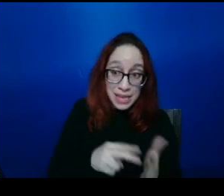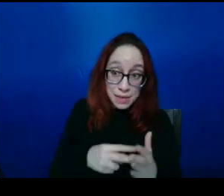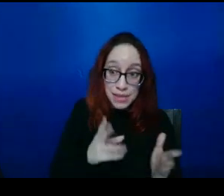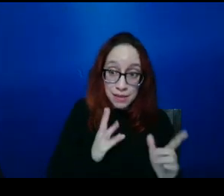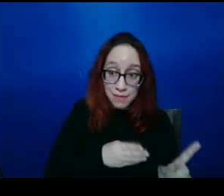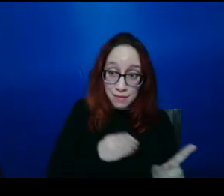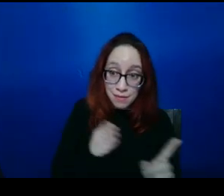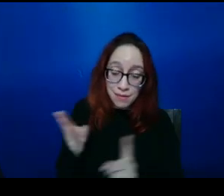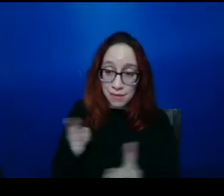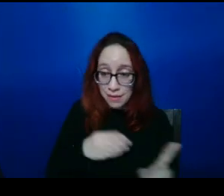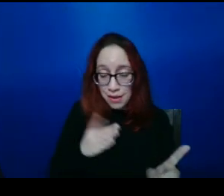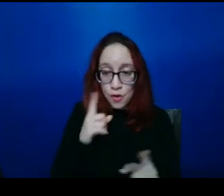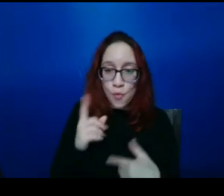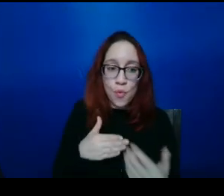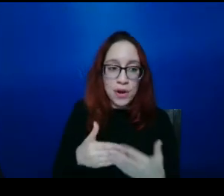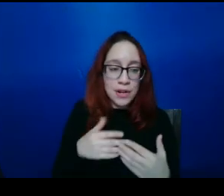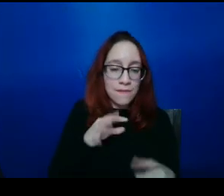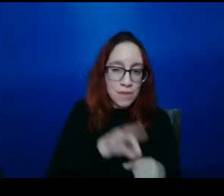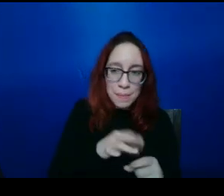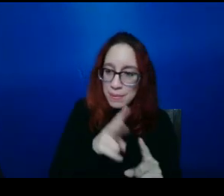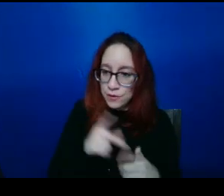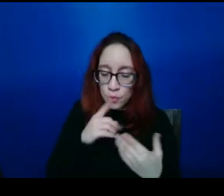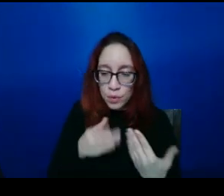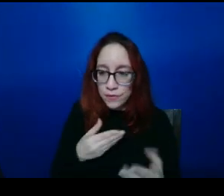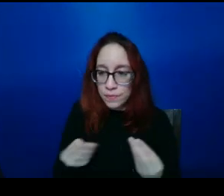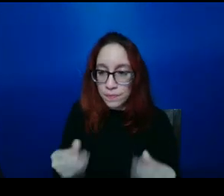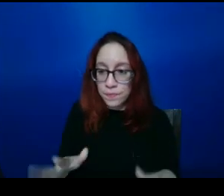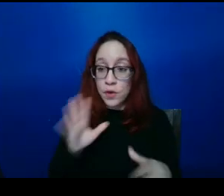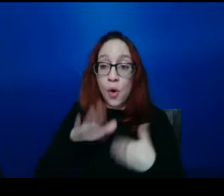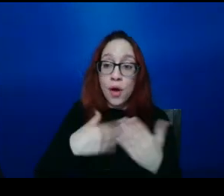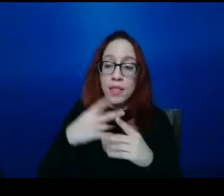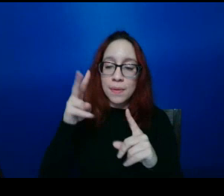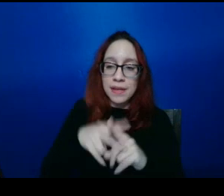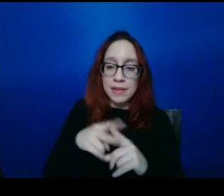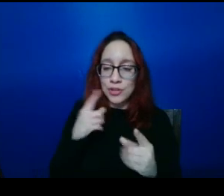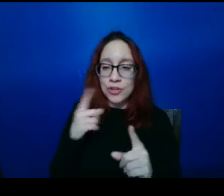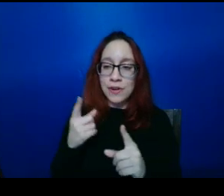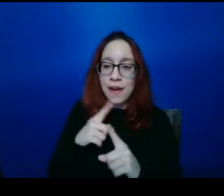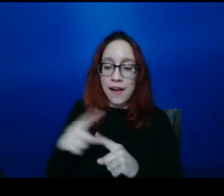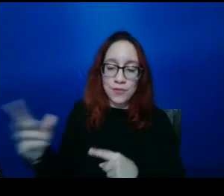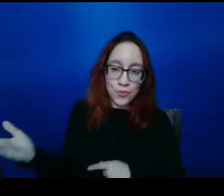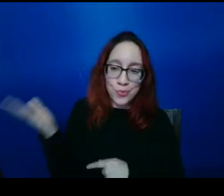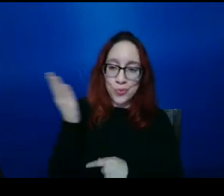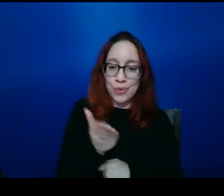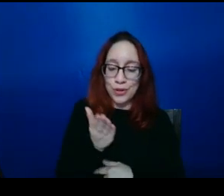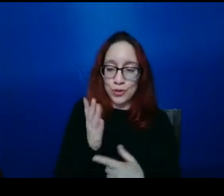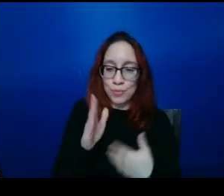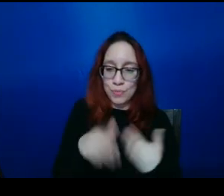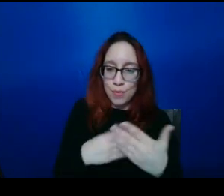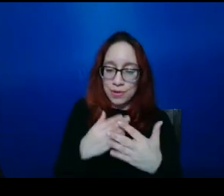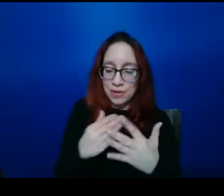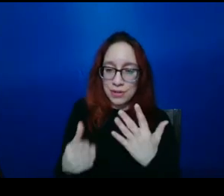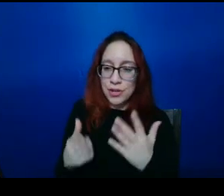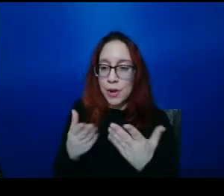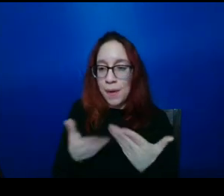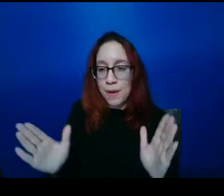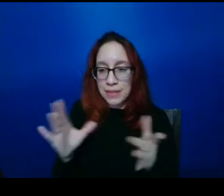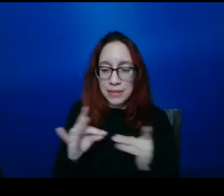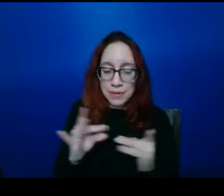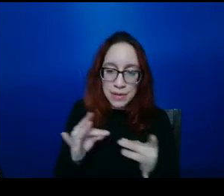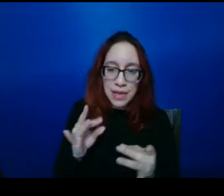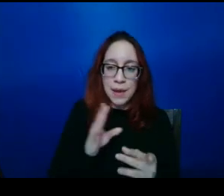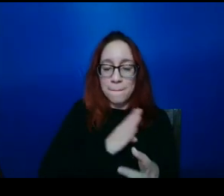way on anything, any applications. All those applications, by the way, will have to come before you through the proper course, public hearings, planning development board,